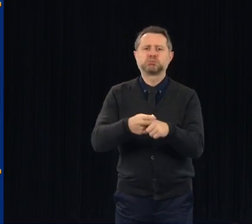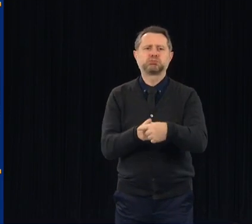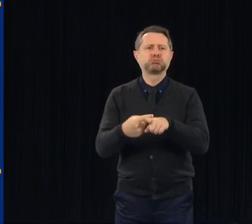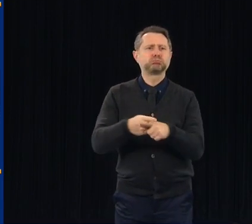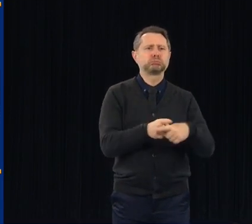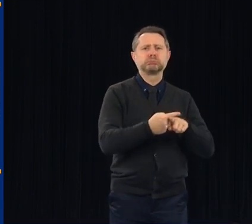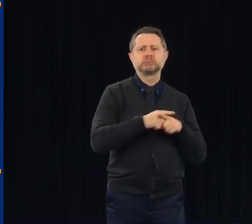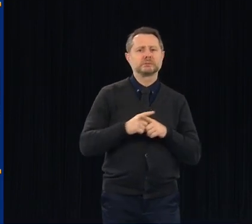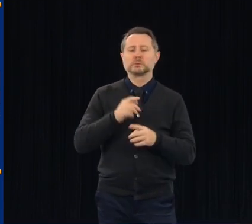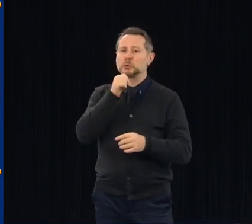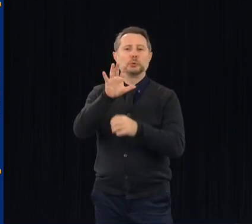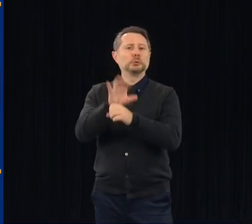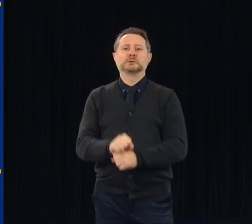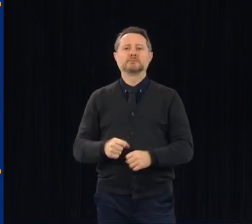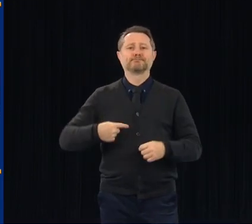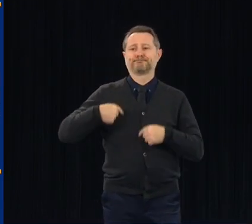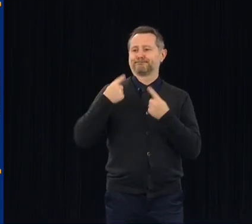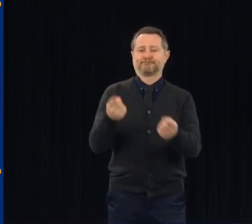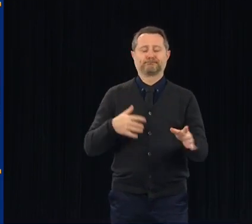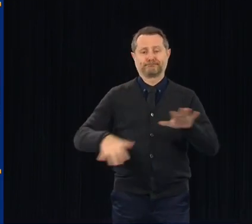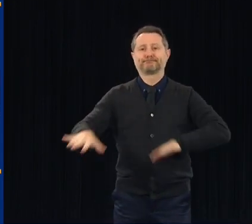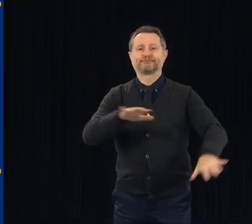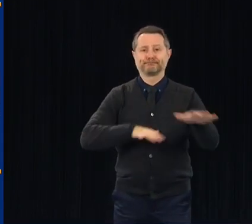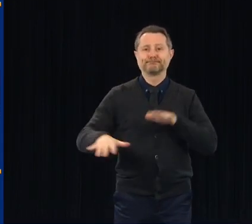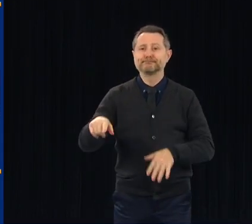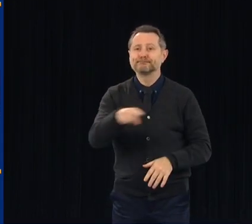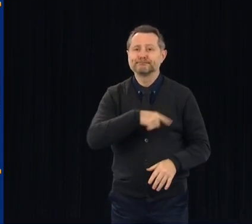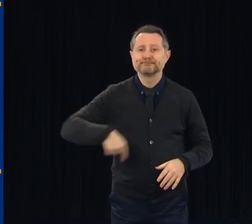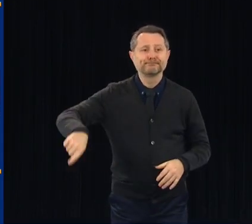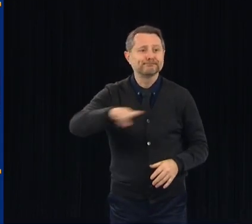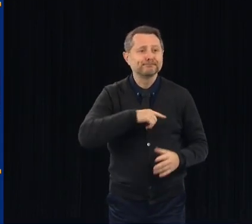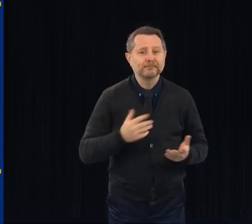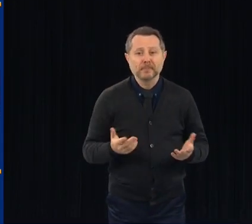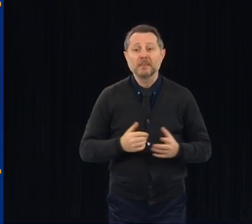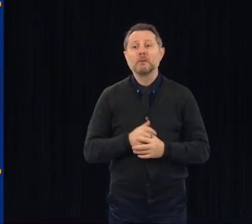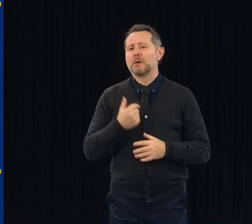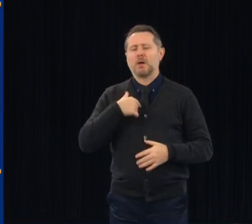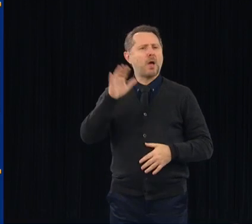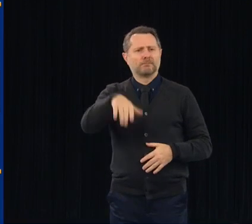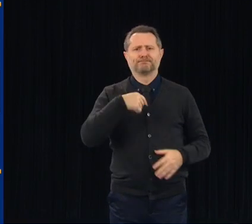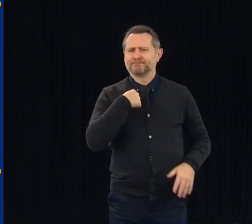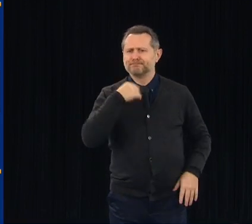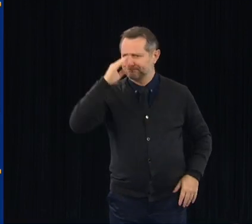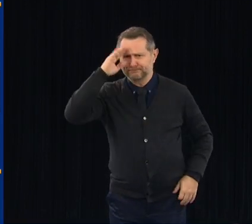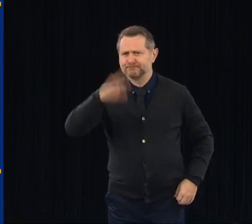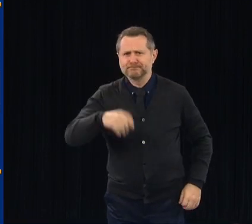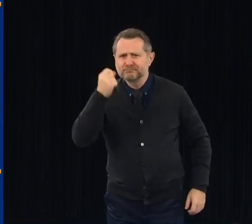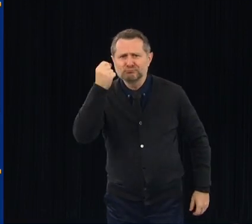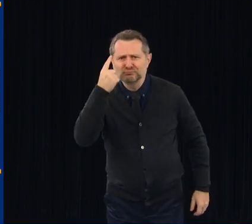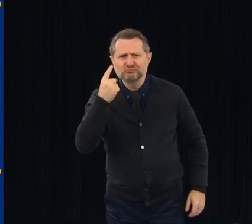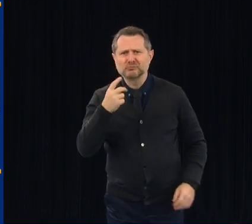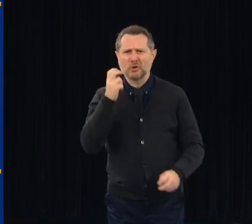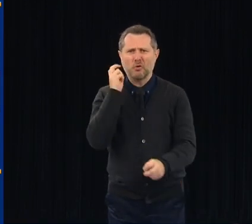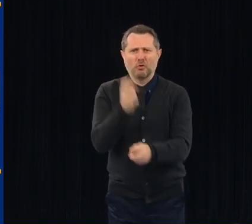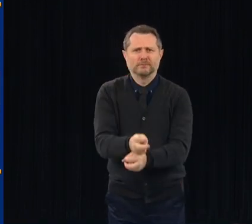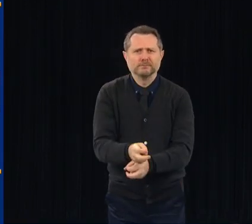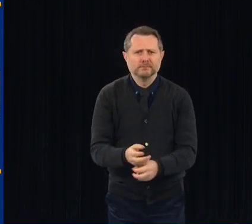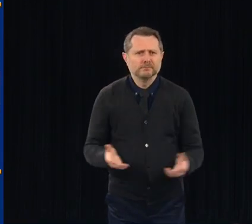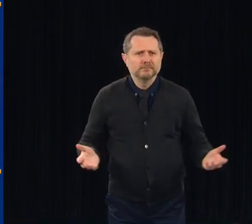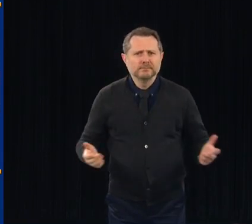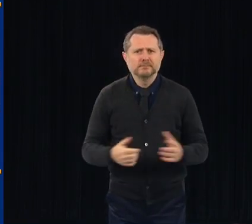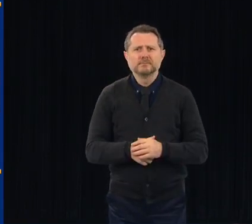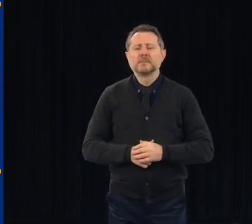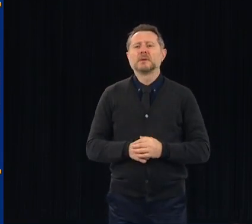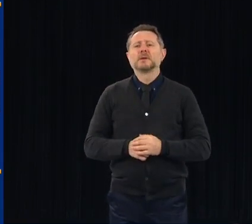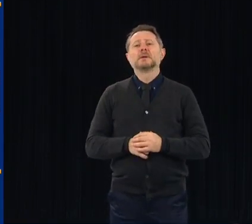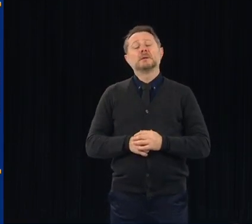counter-operational for the entire healthcare system. And I understand that also. The big